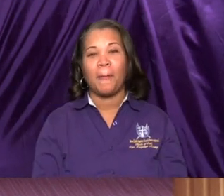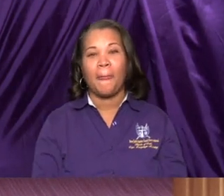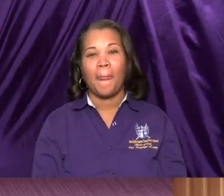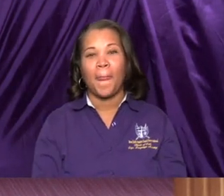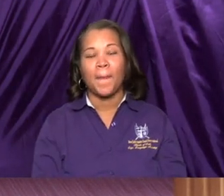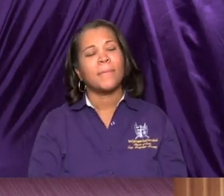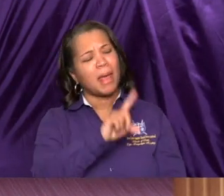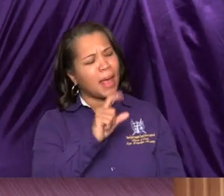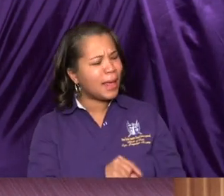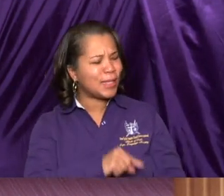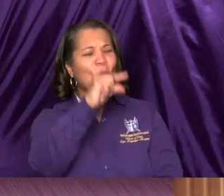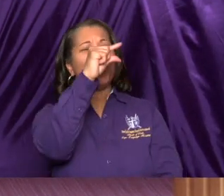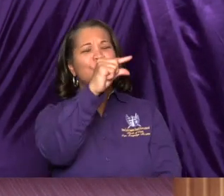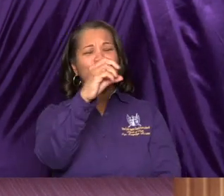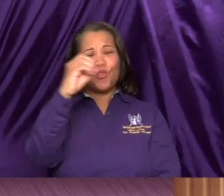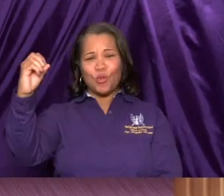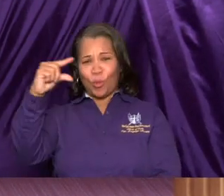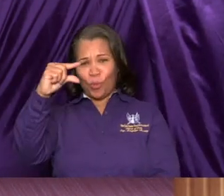I asked Google.